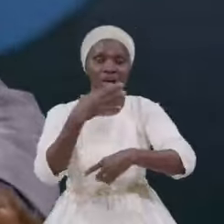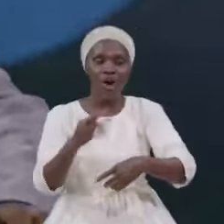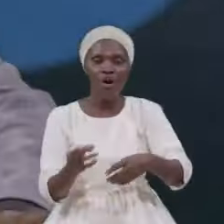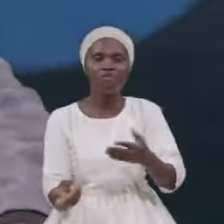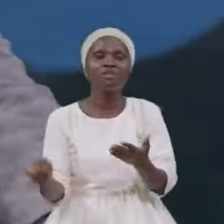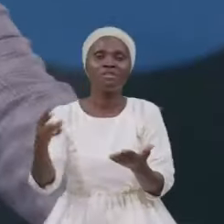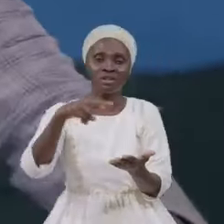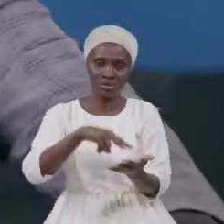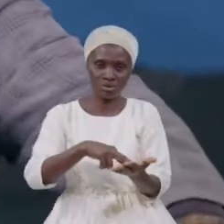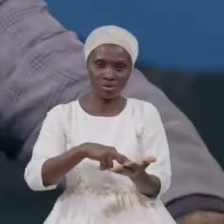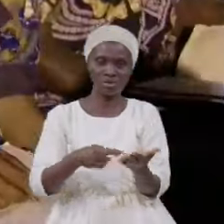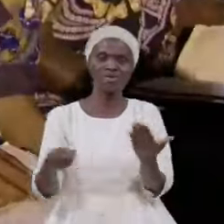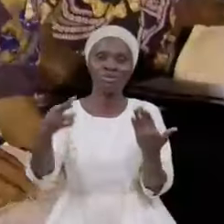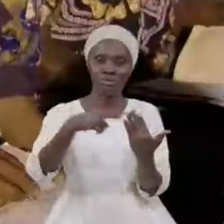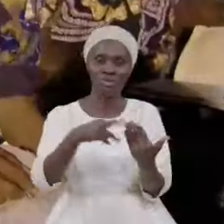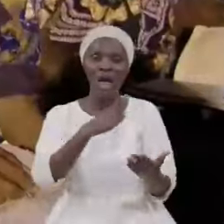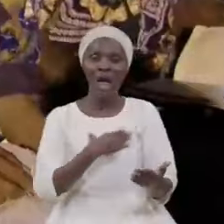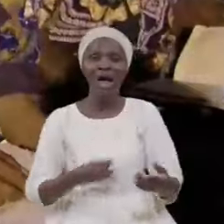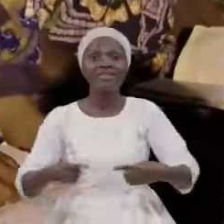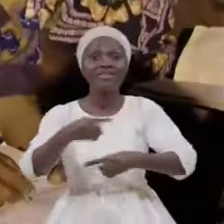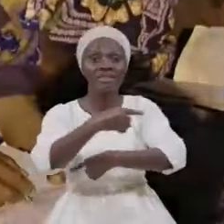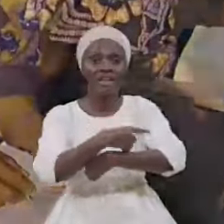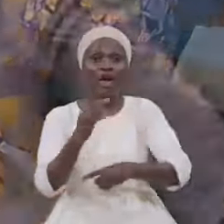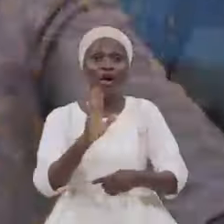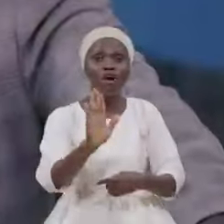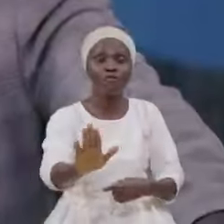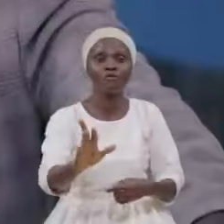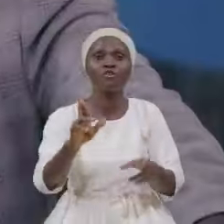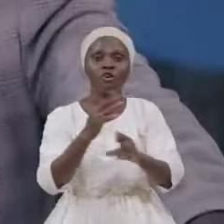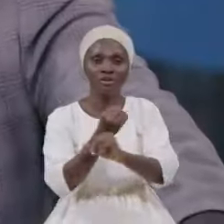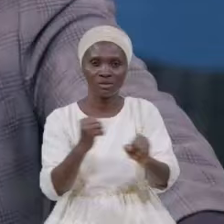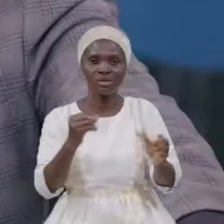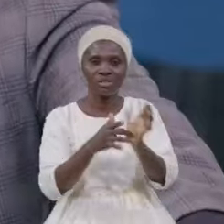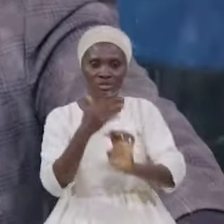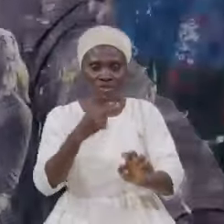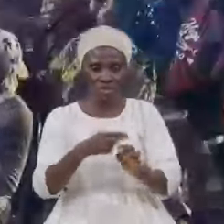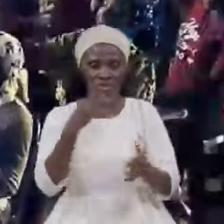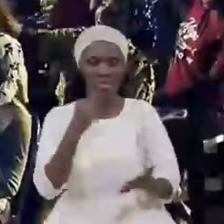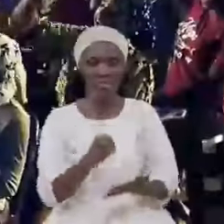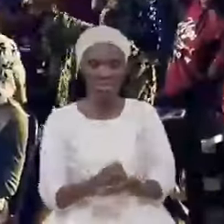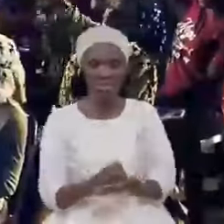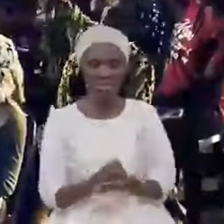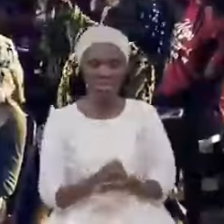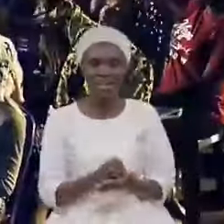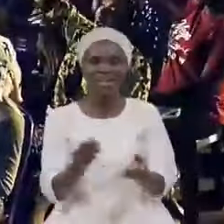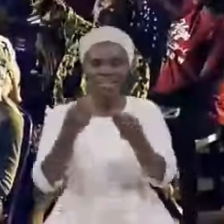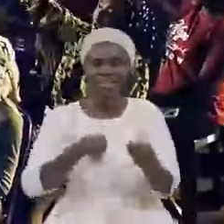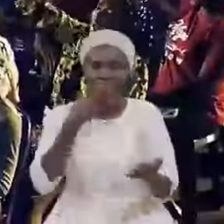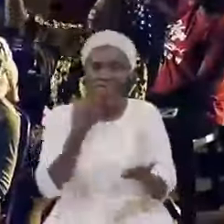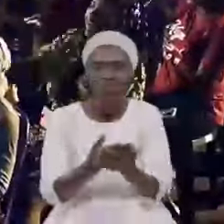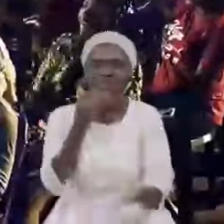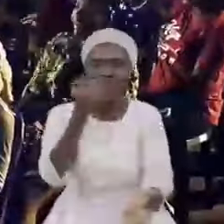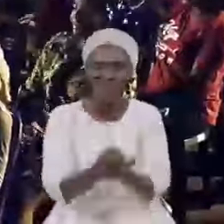in Jesus' name. Give me good and no go, amen. It will be